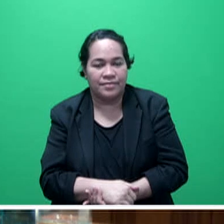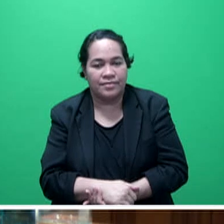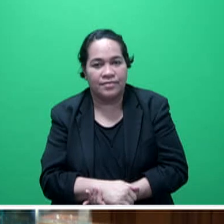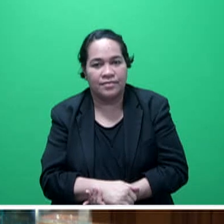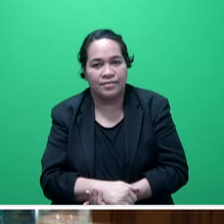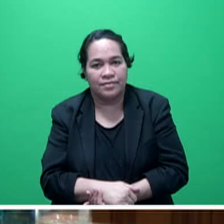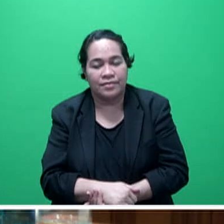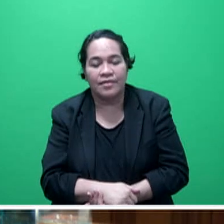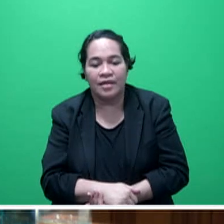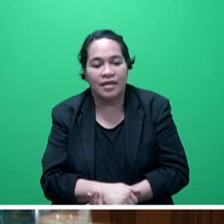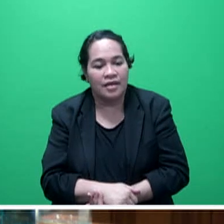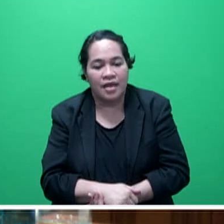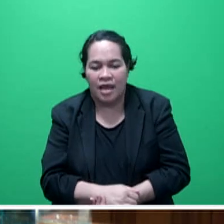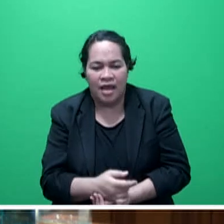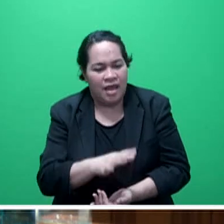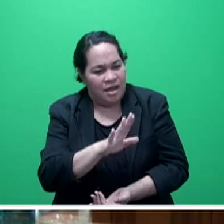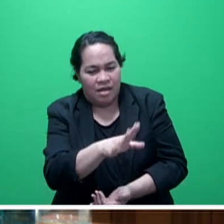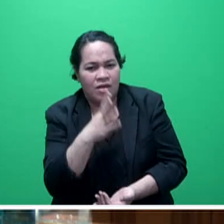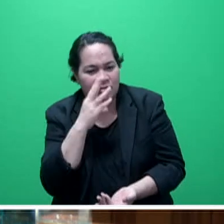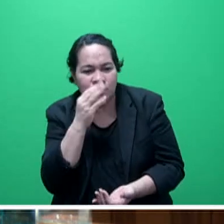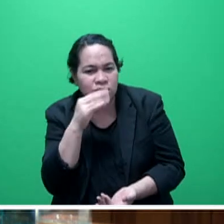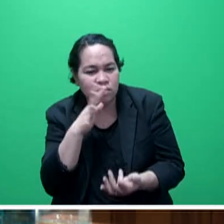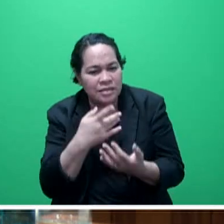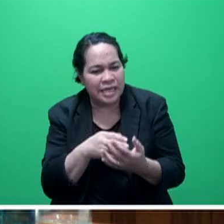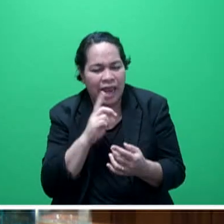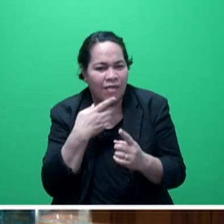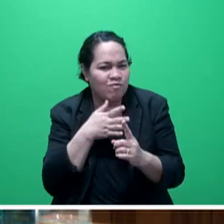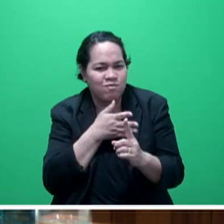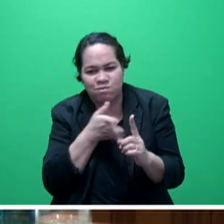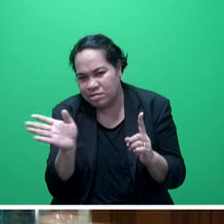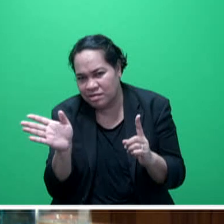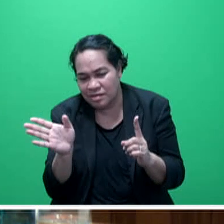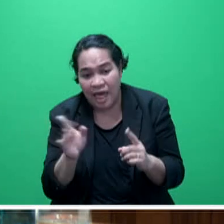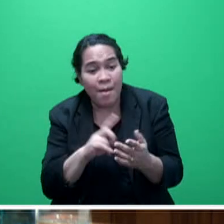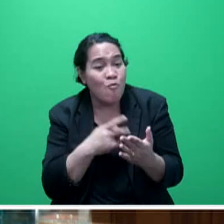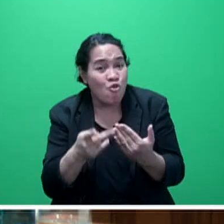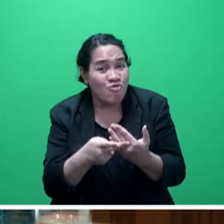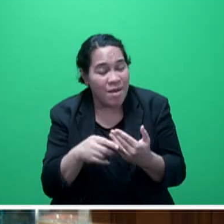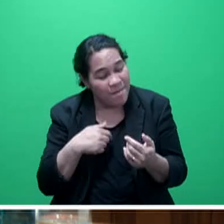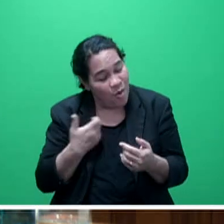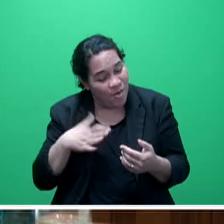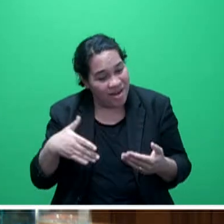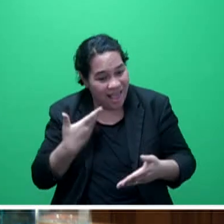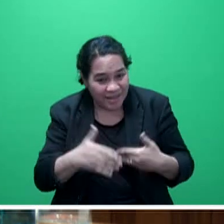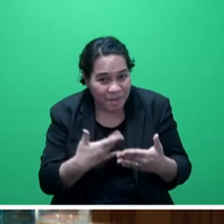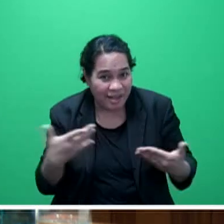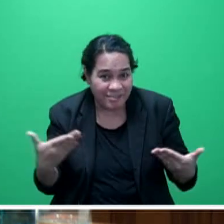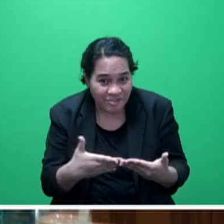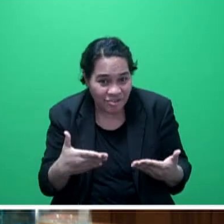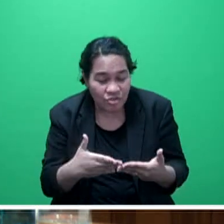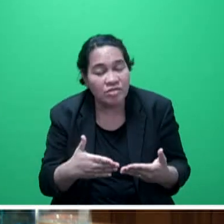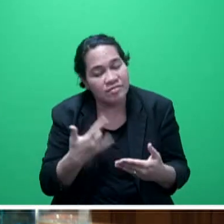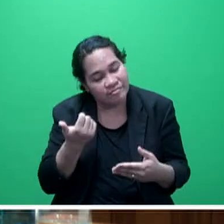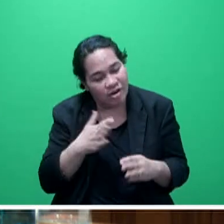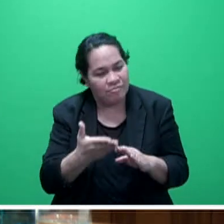So I find this statement completely misleading. The program was introduced, as I said, and we have spent